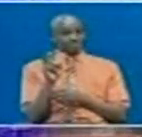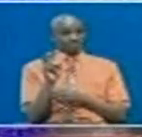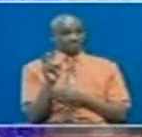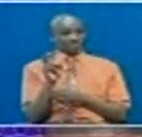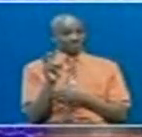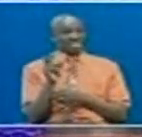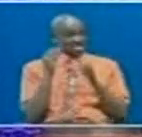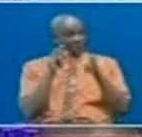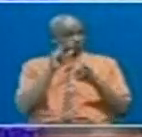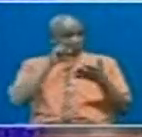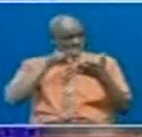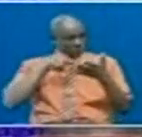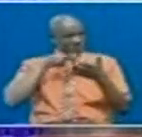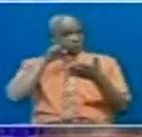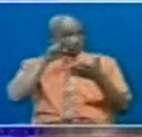If you study